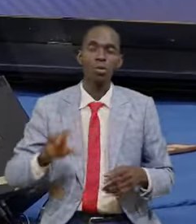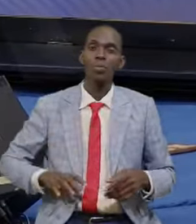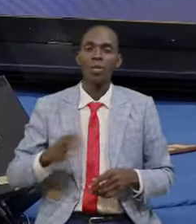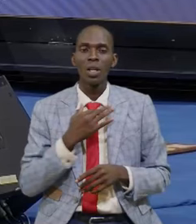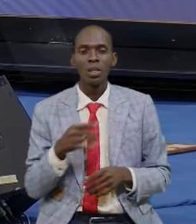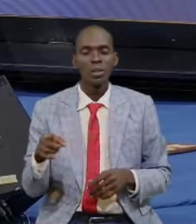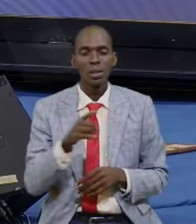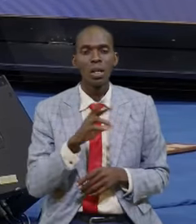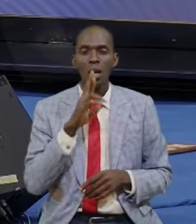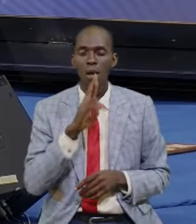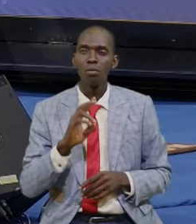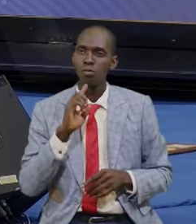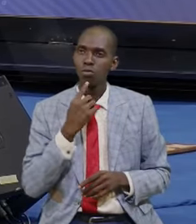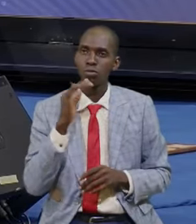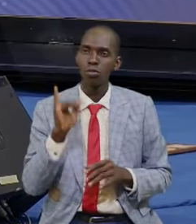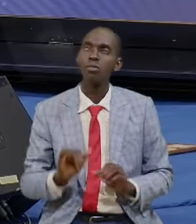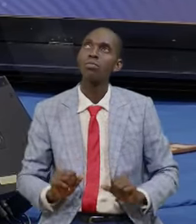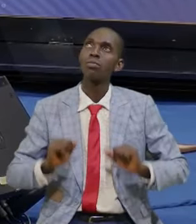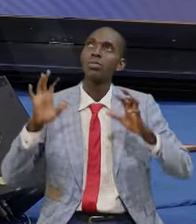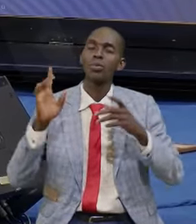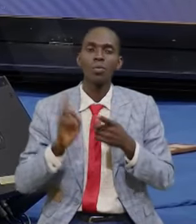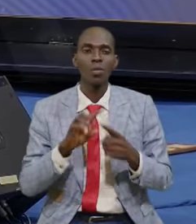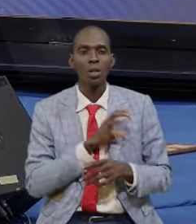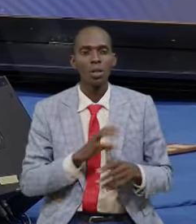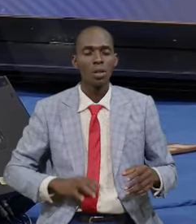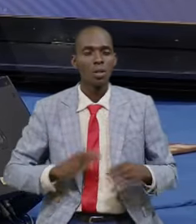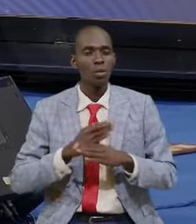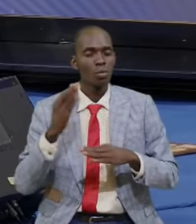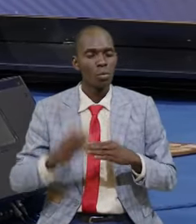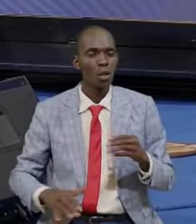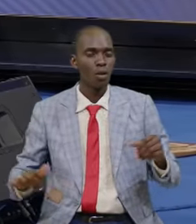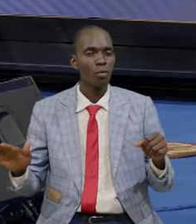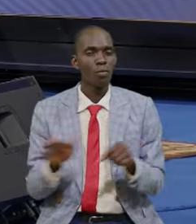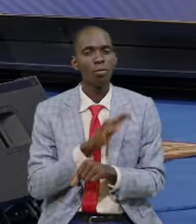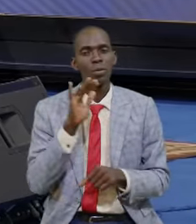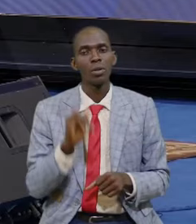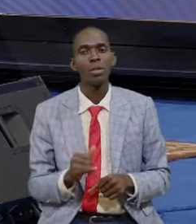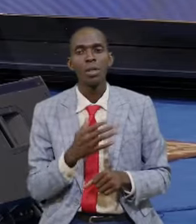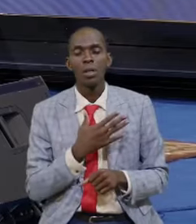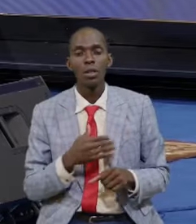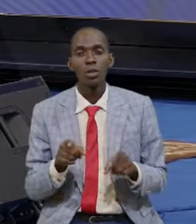unto Christ wholly and fully and completely. And also